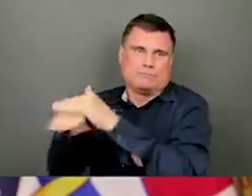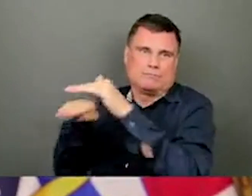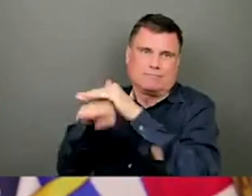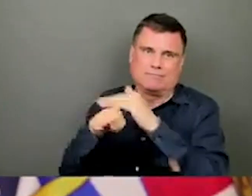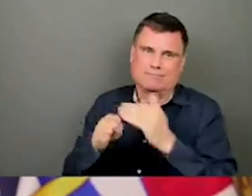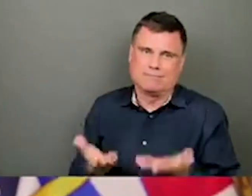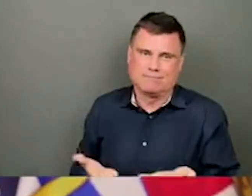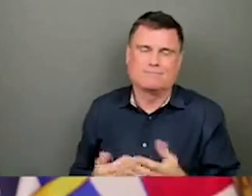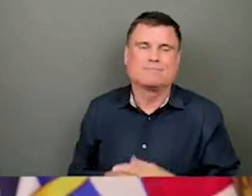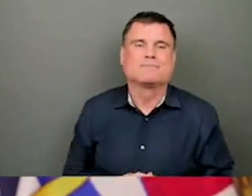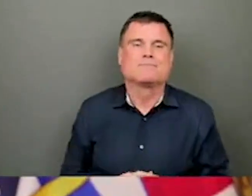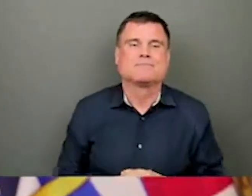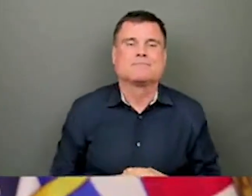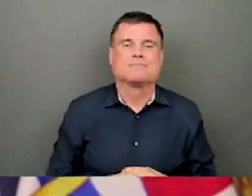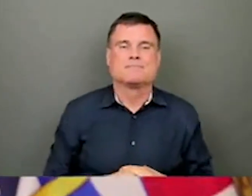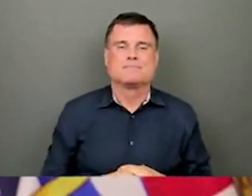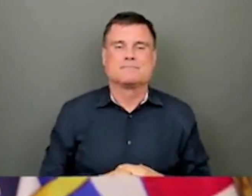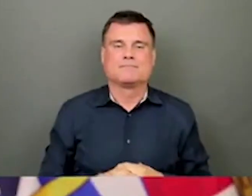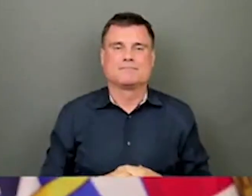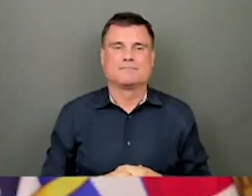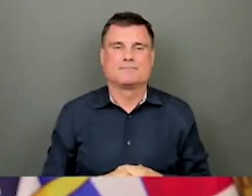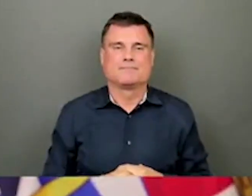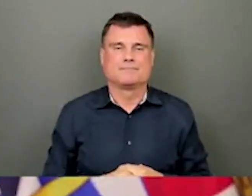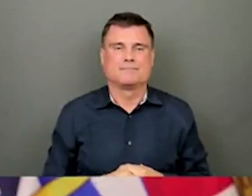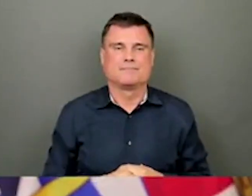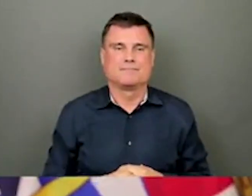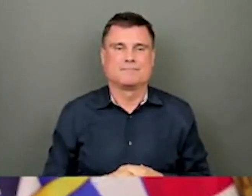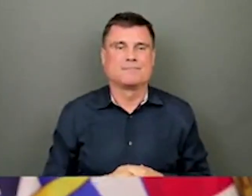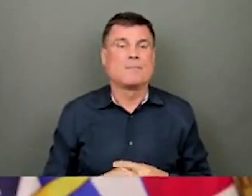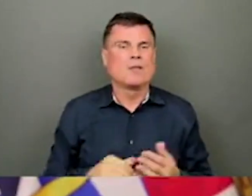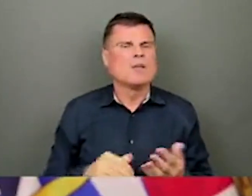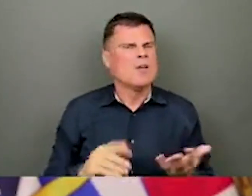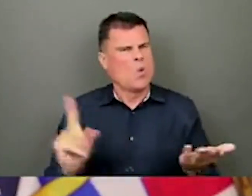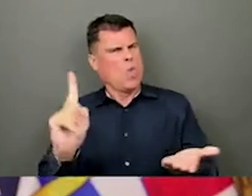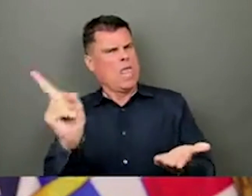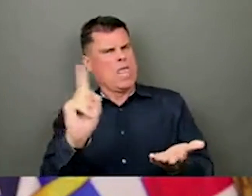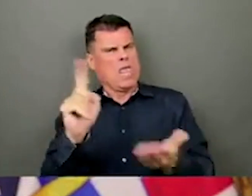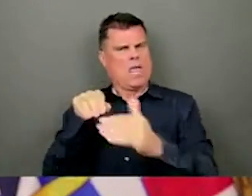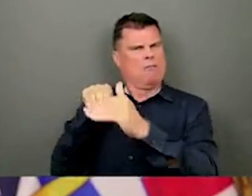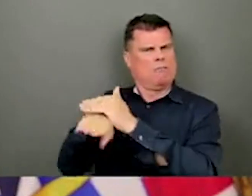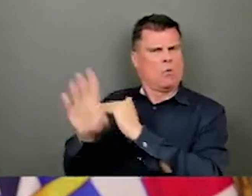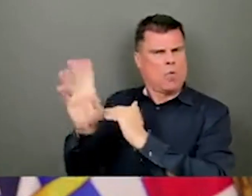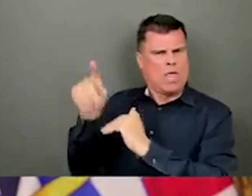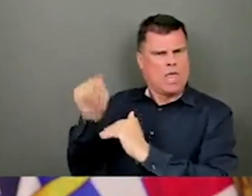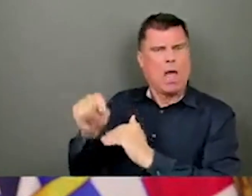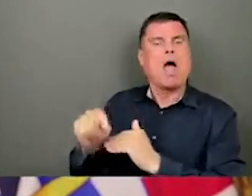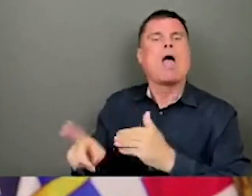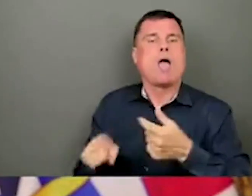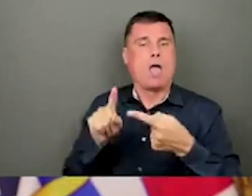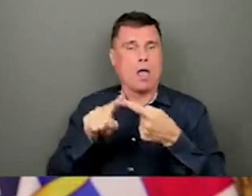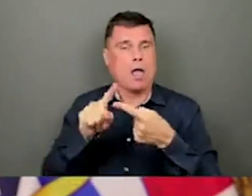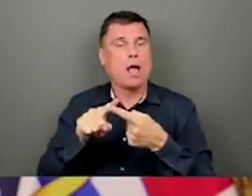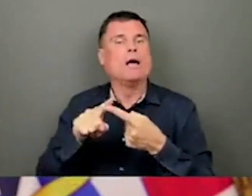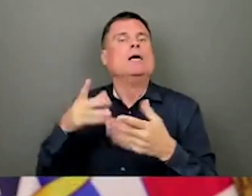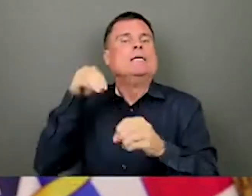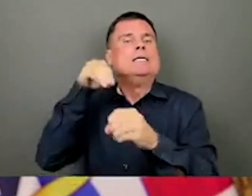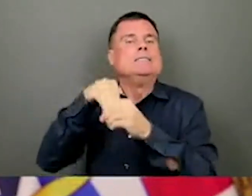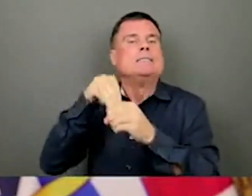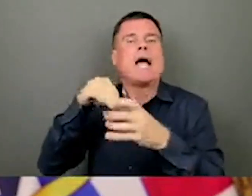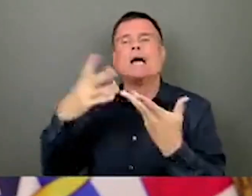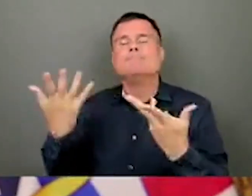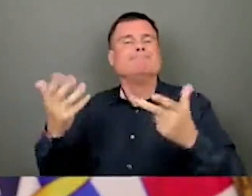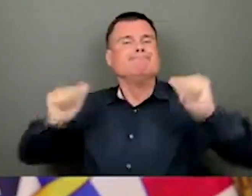both doses. So the settings that we're talking about include indoor ticketed sporting events,